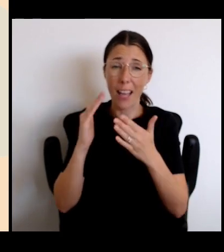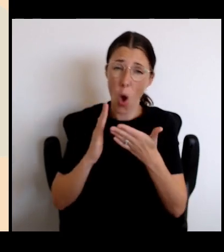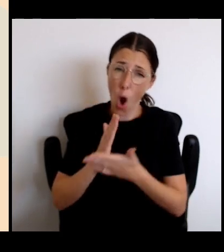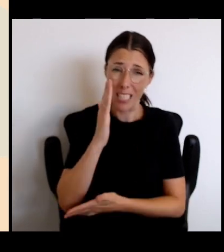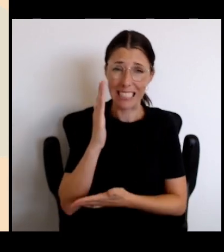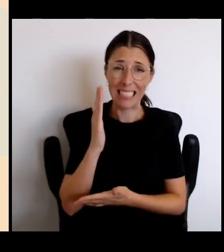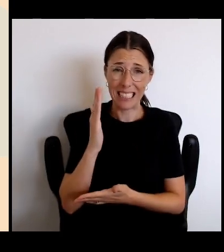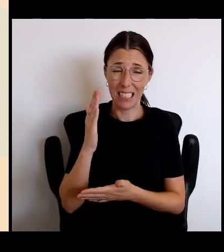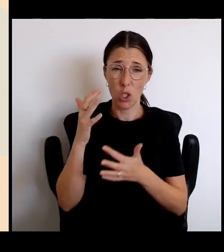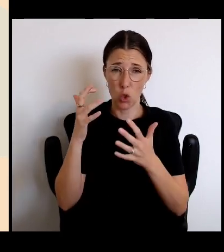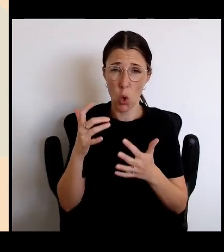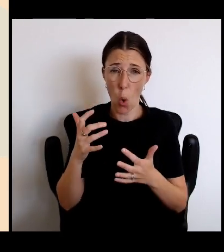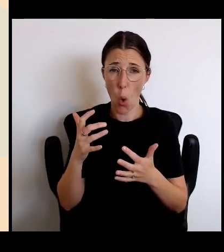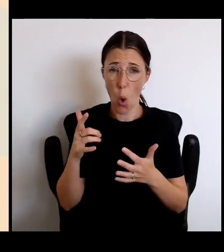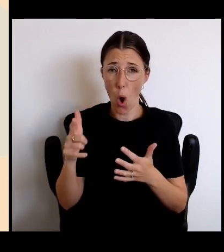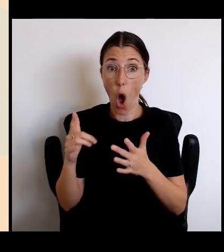in the school survey